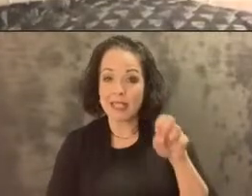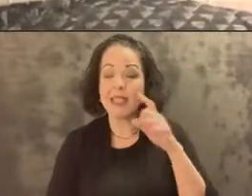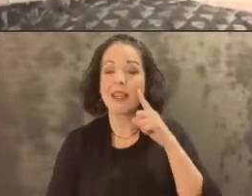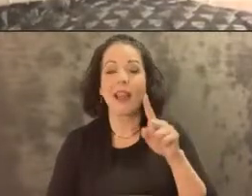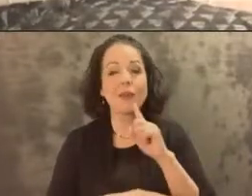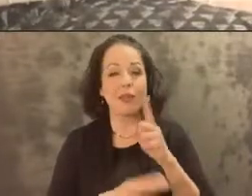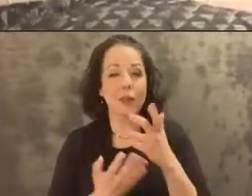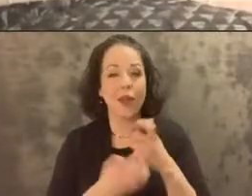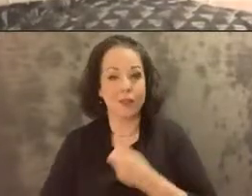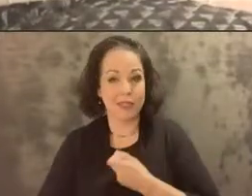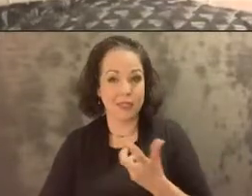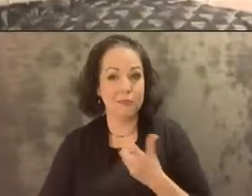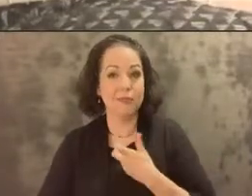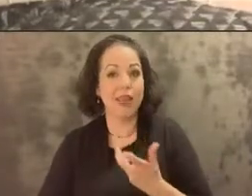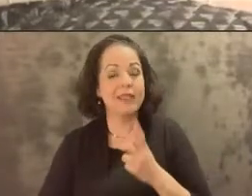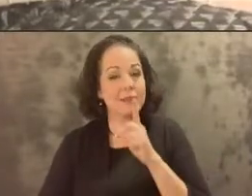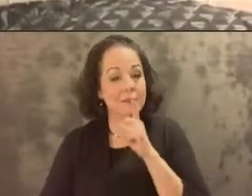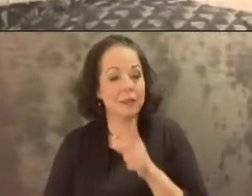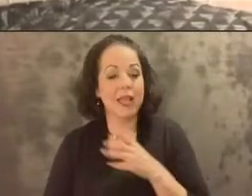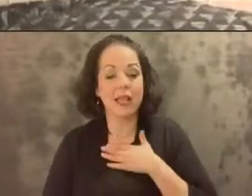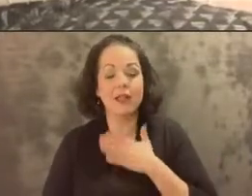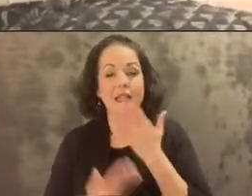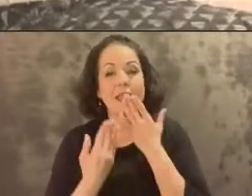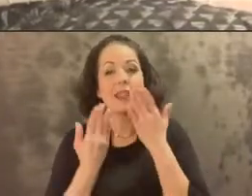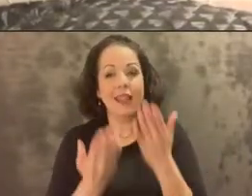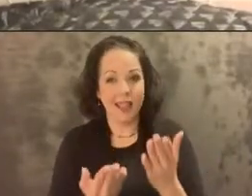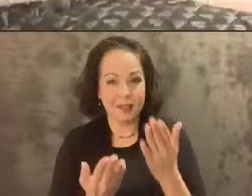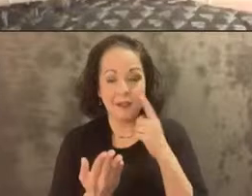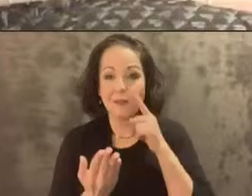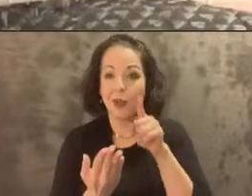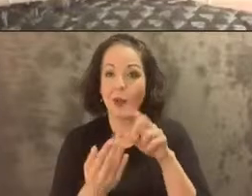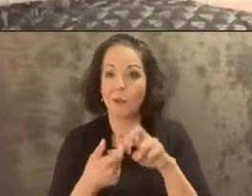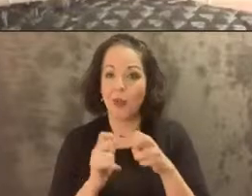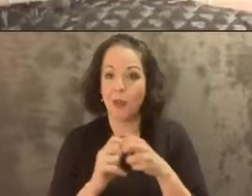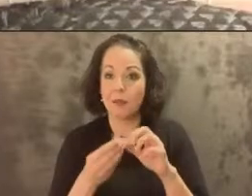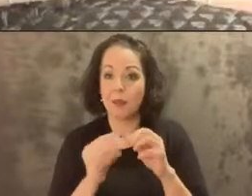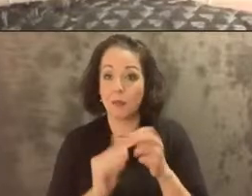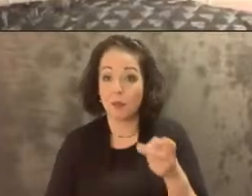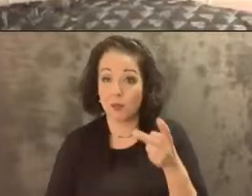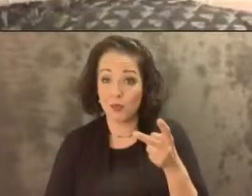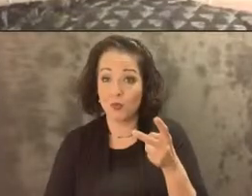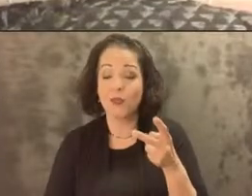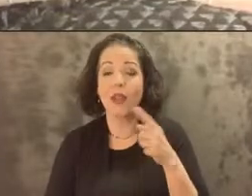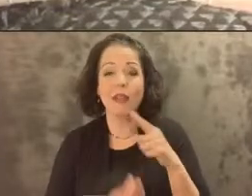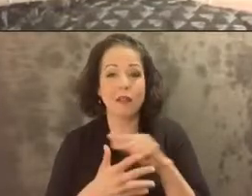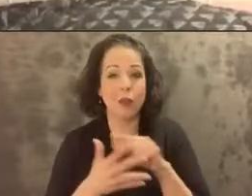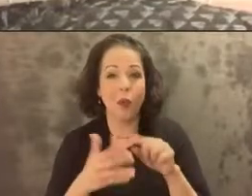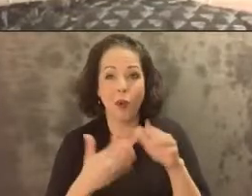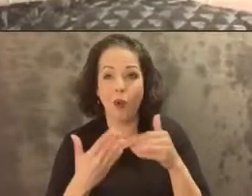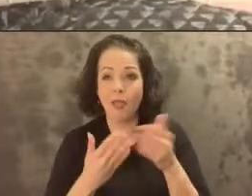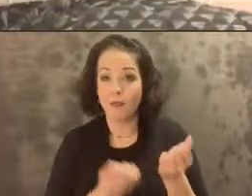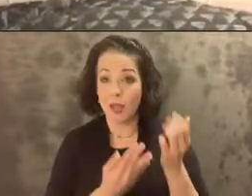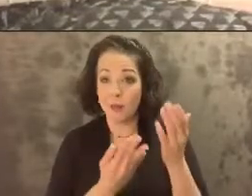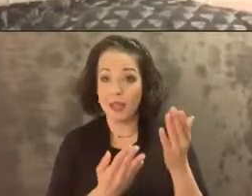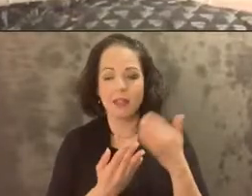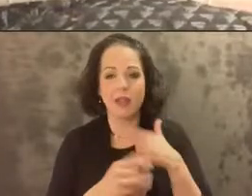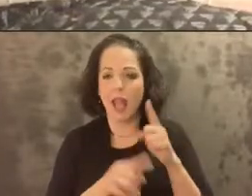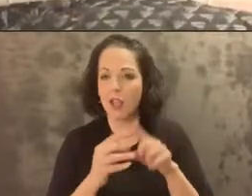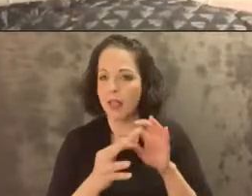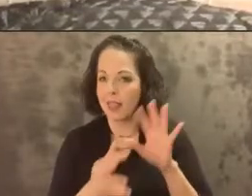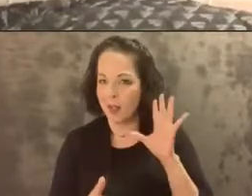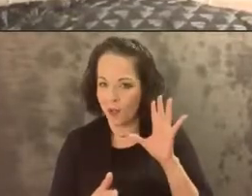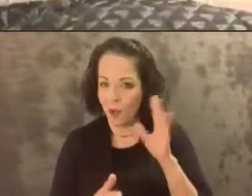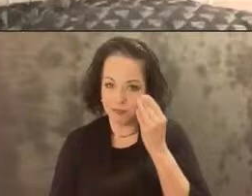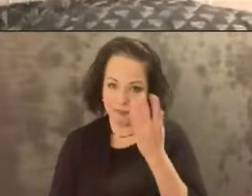my extreme gratitude for your problem 2 and all of its recommendations. I just couldn't let that go by